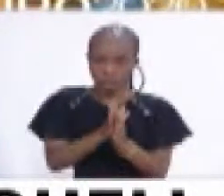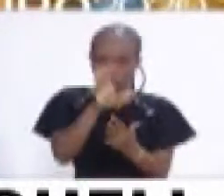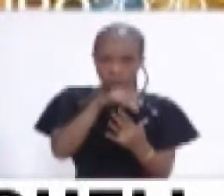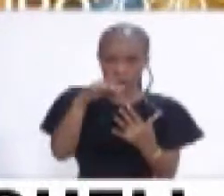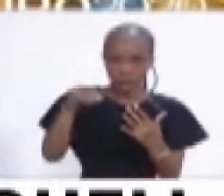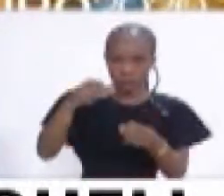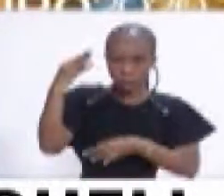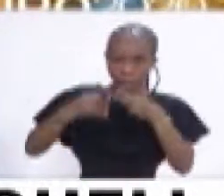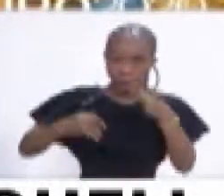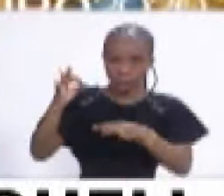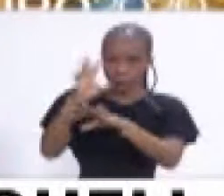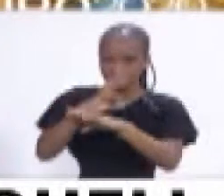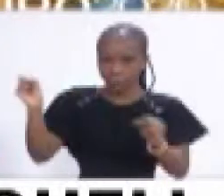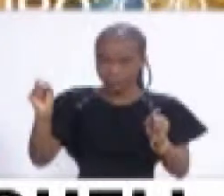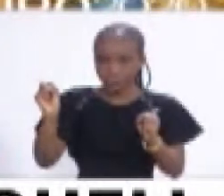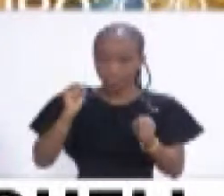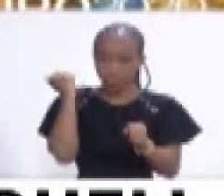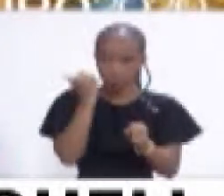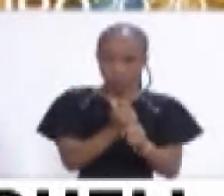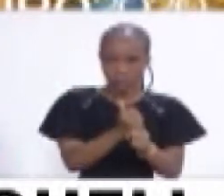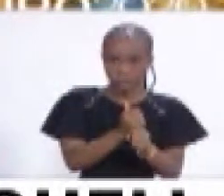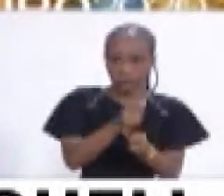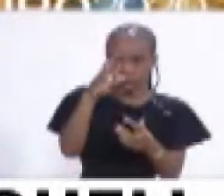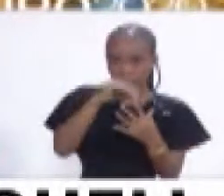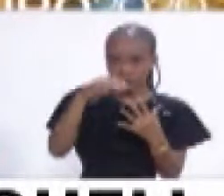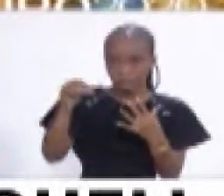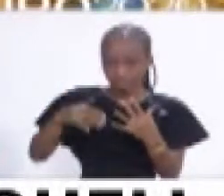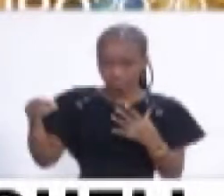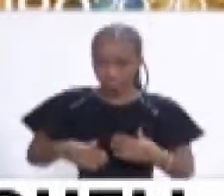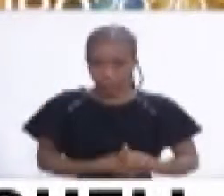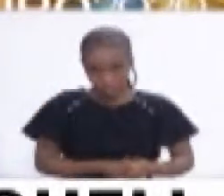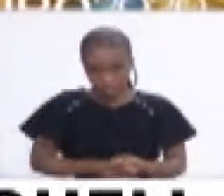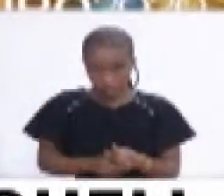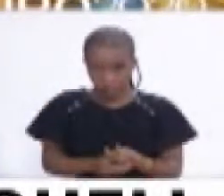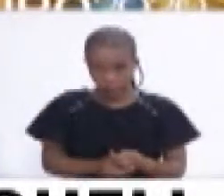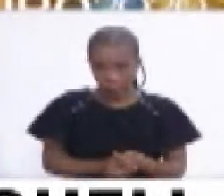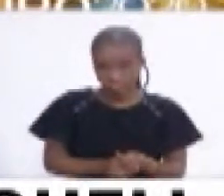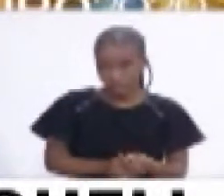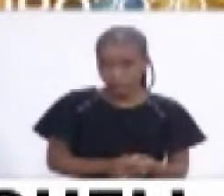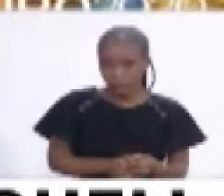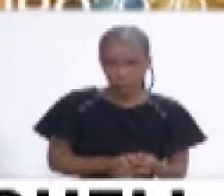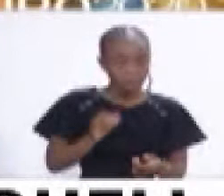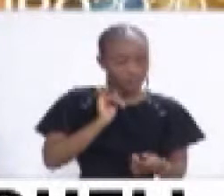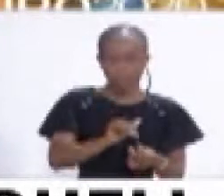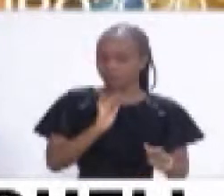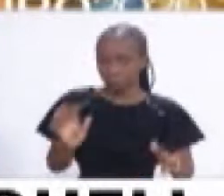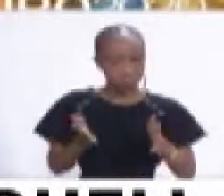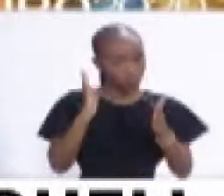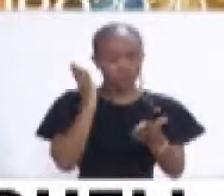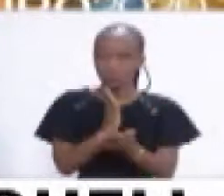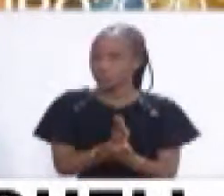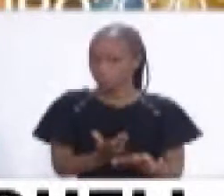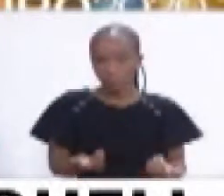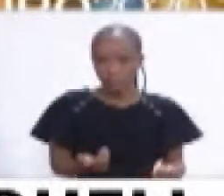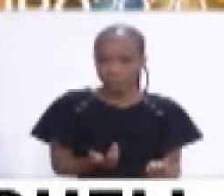of judges, the president is role in the appointment of judges. Is ceremonial. It is